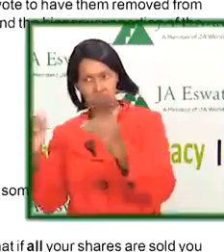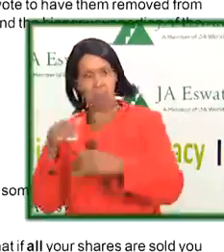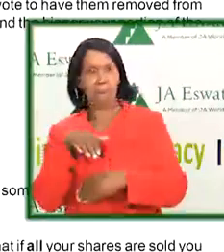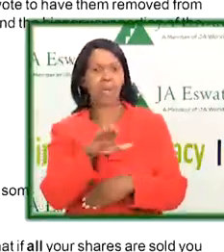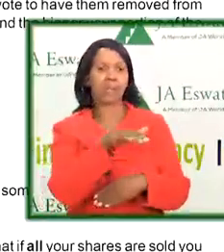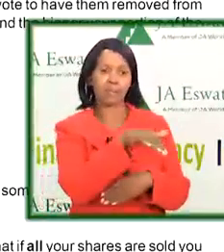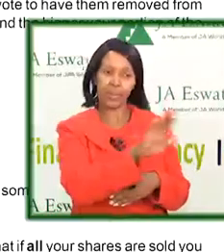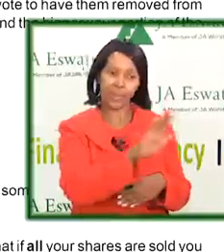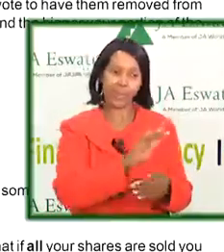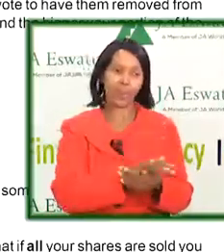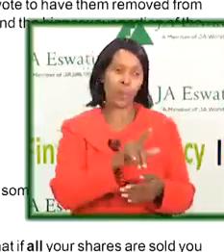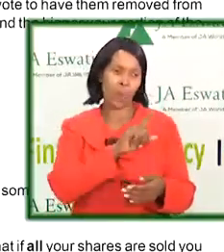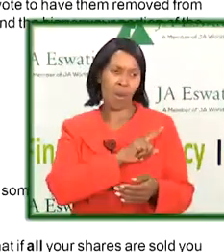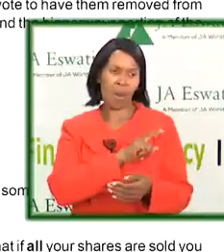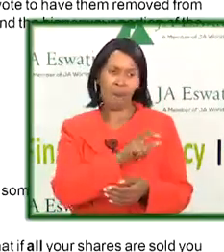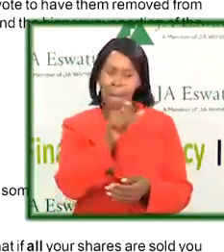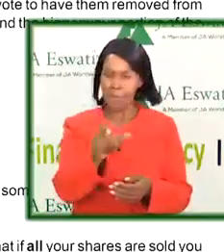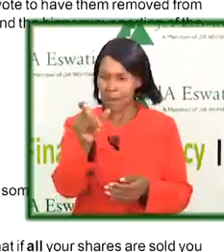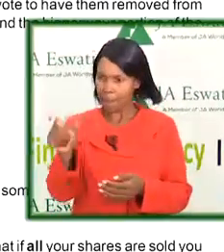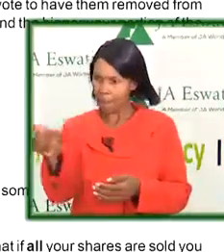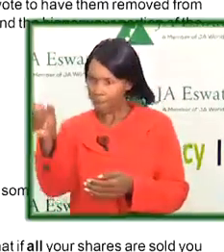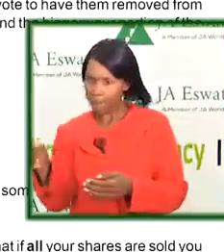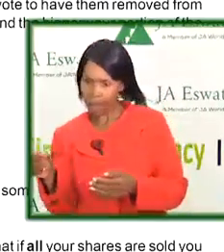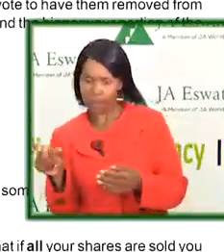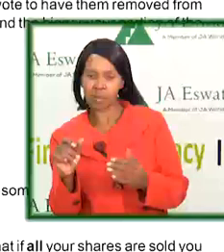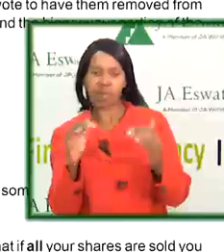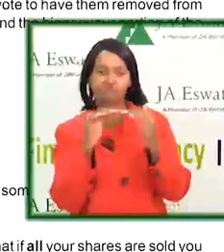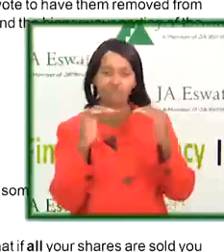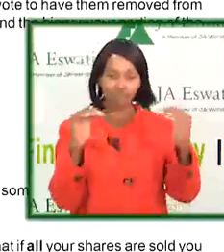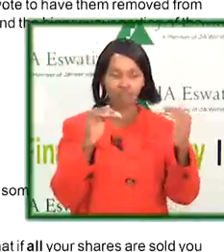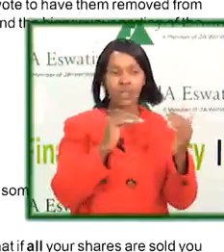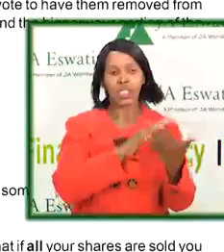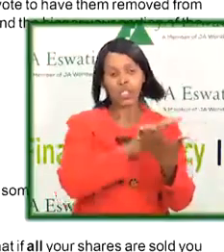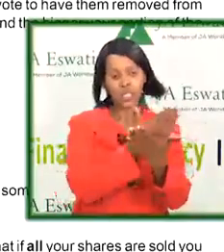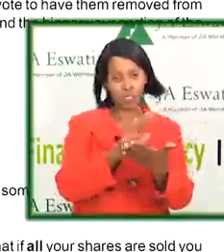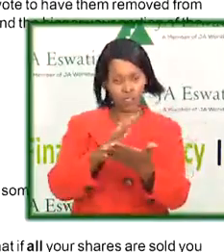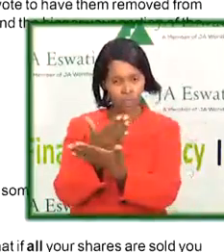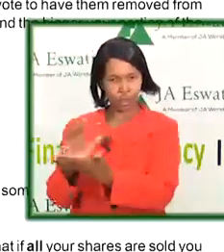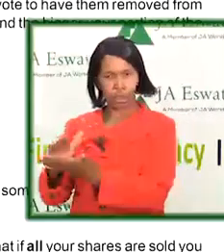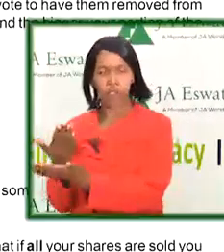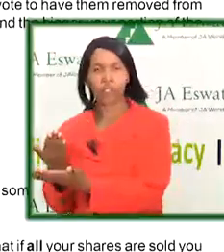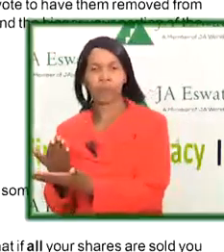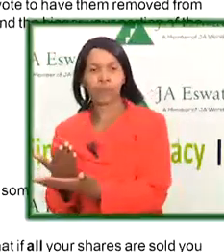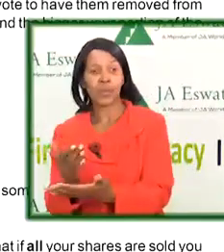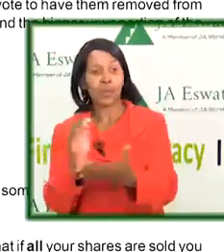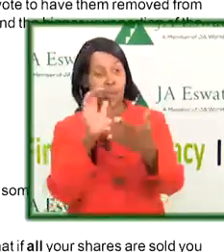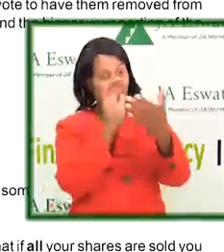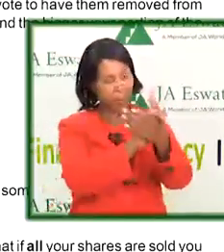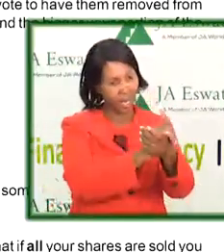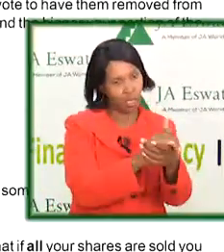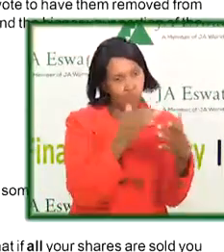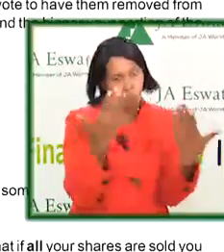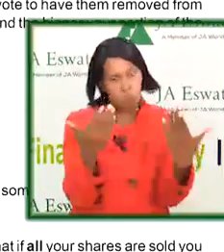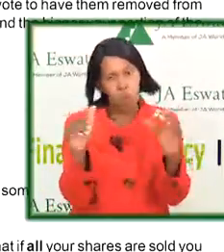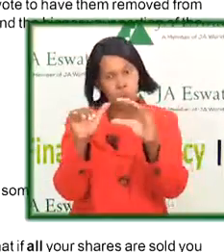of that company which you have bought as a share. As a shareholder, you are entitled to a portion